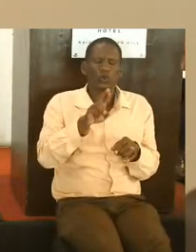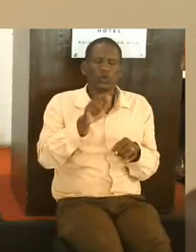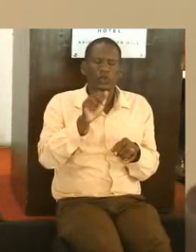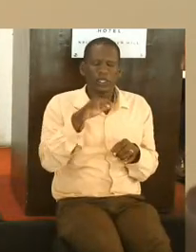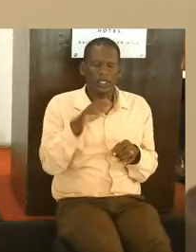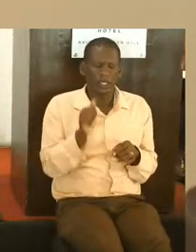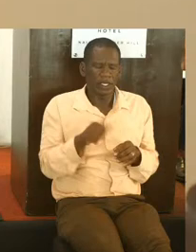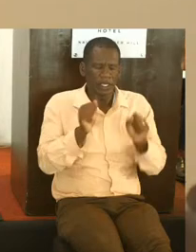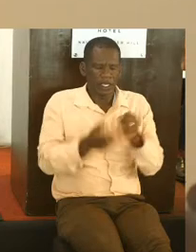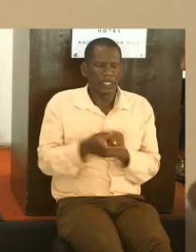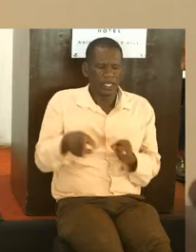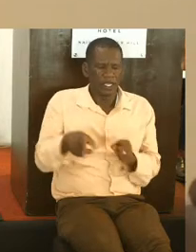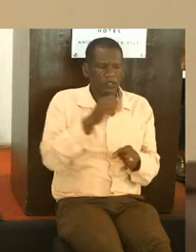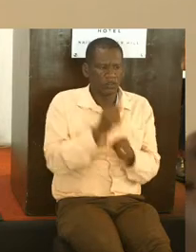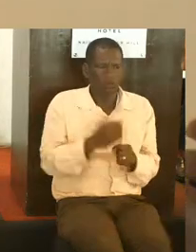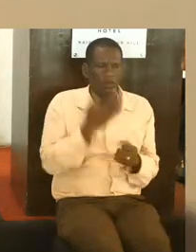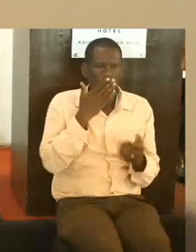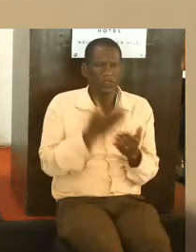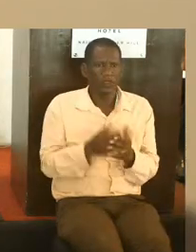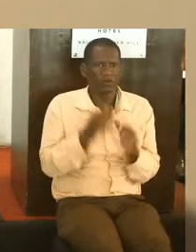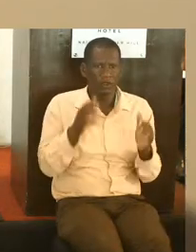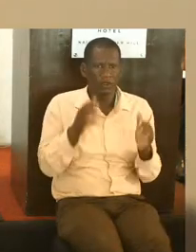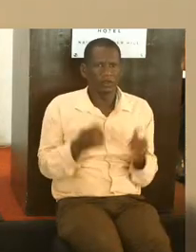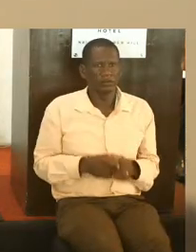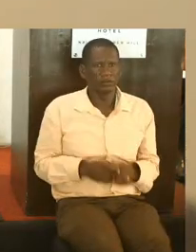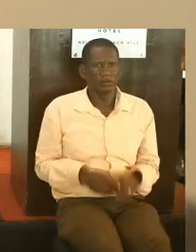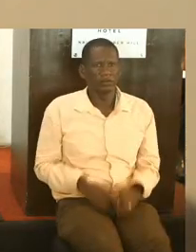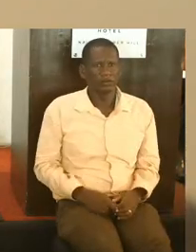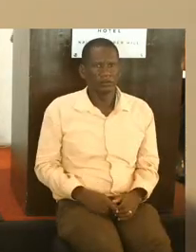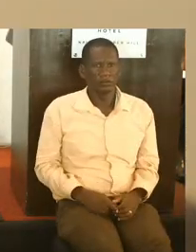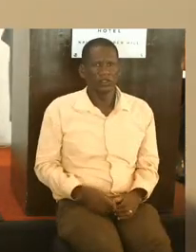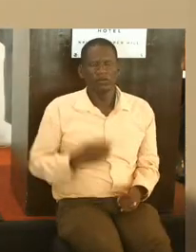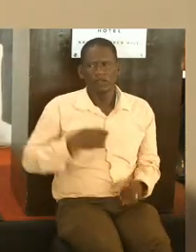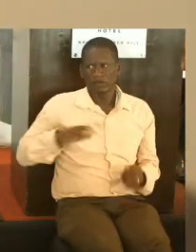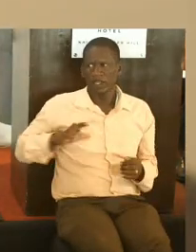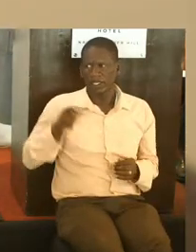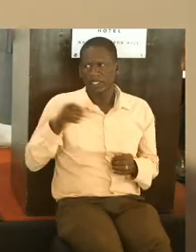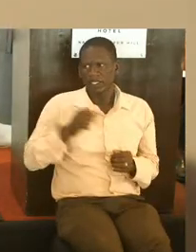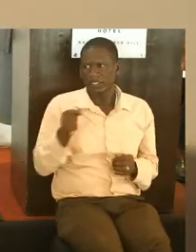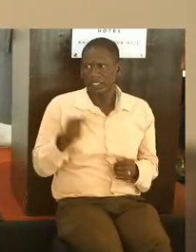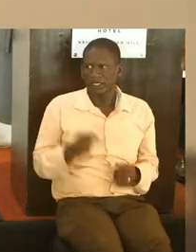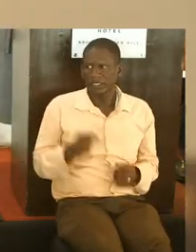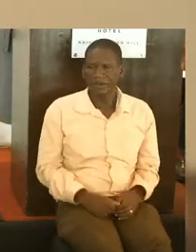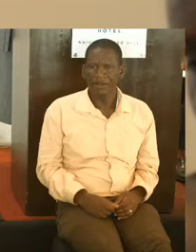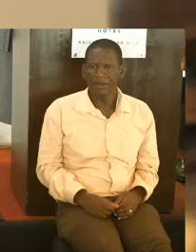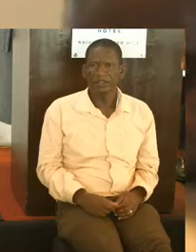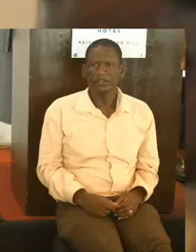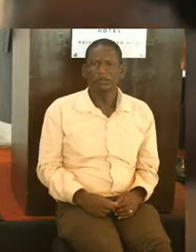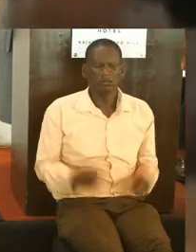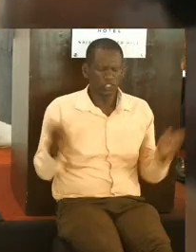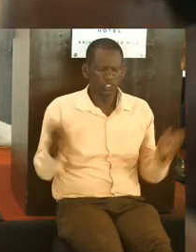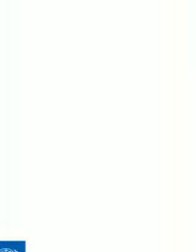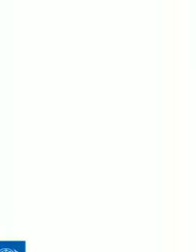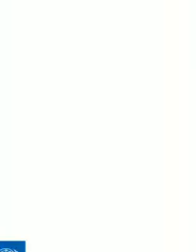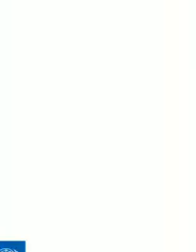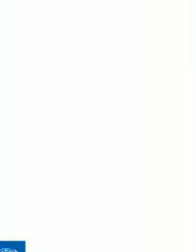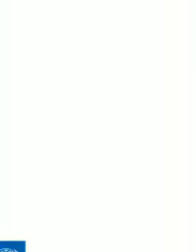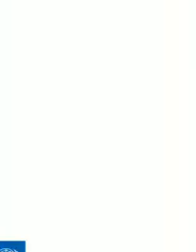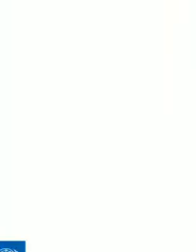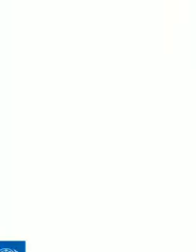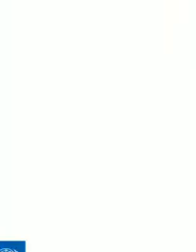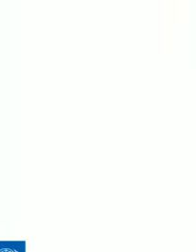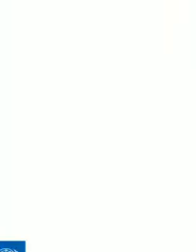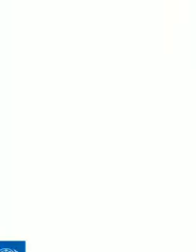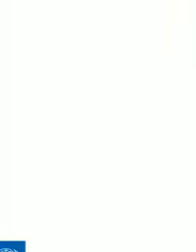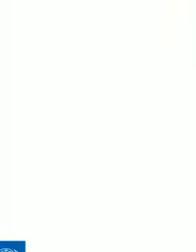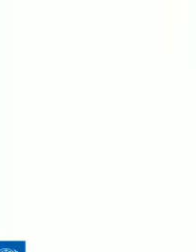you know can help us through thank you very much thank you very much I know we have a lady on this side I uh be very brief so that we get back